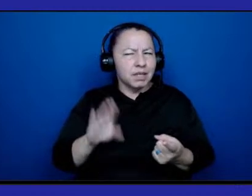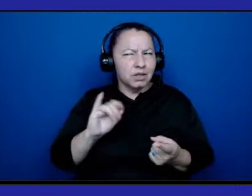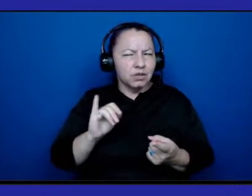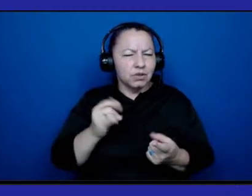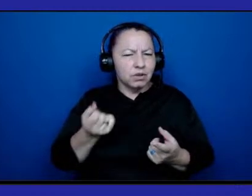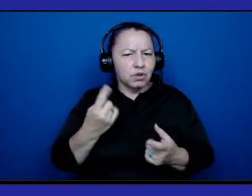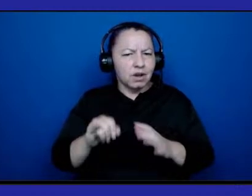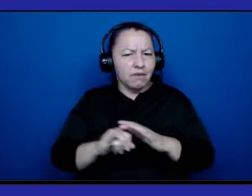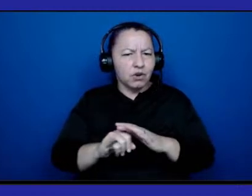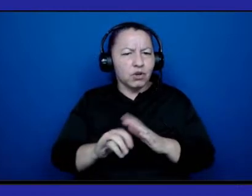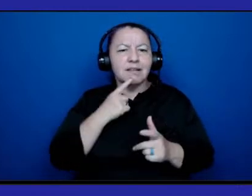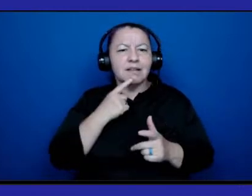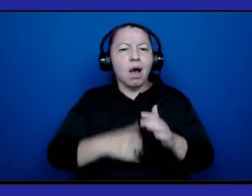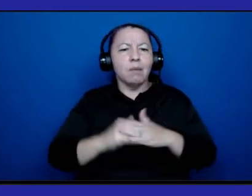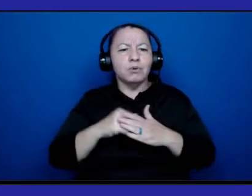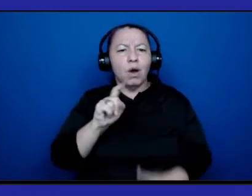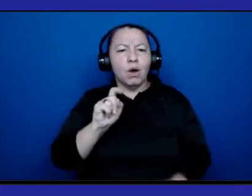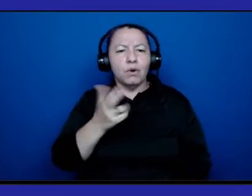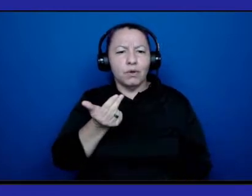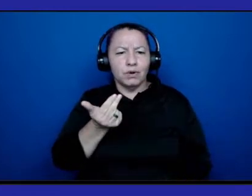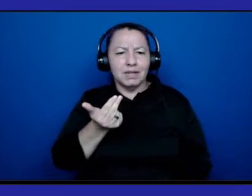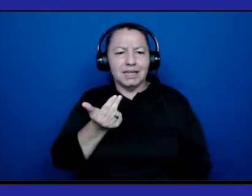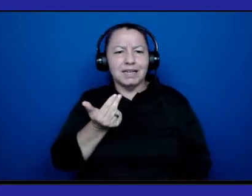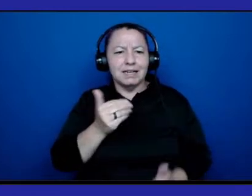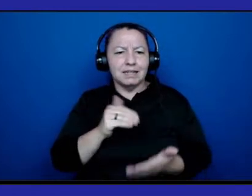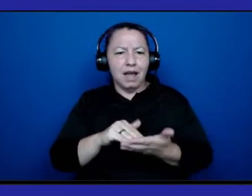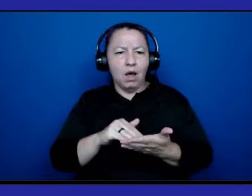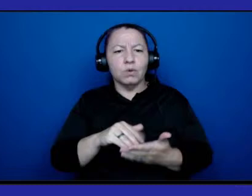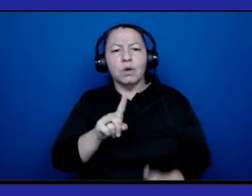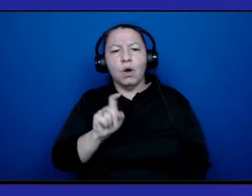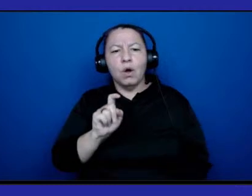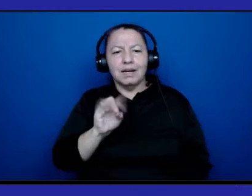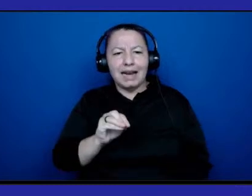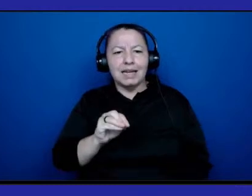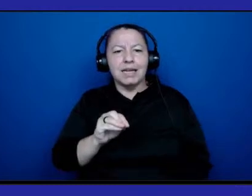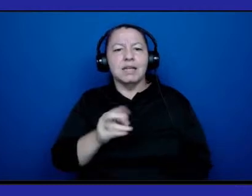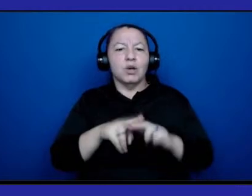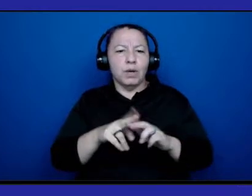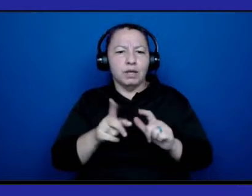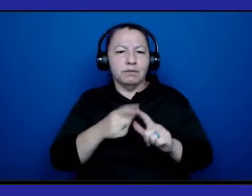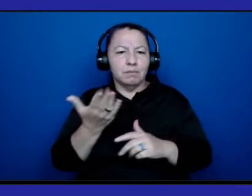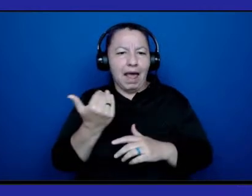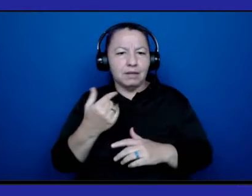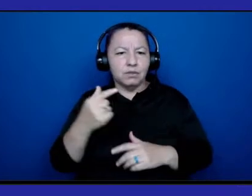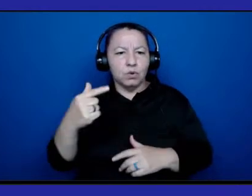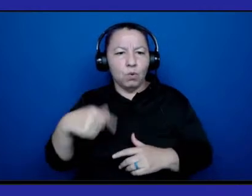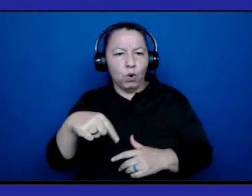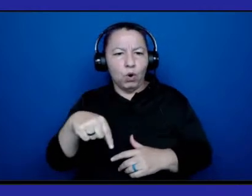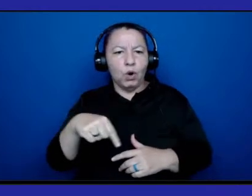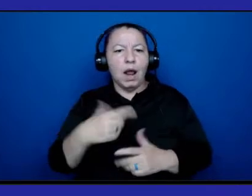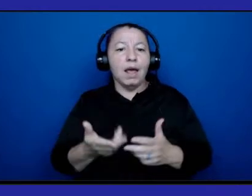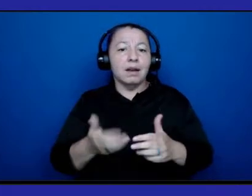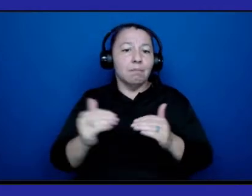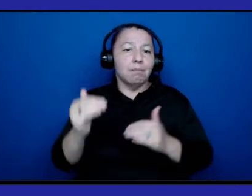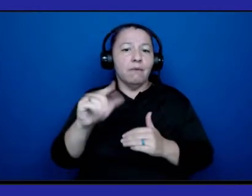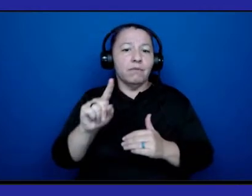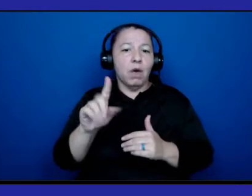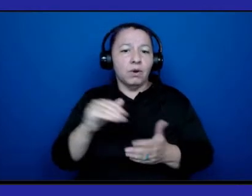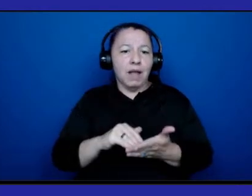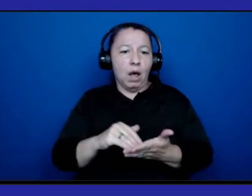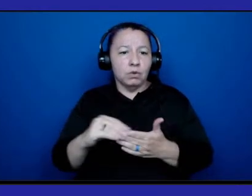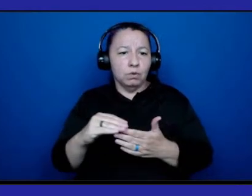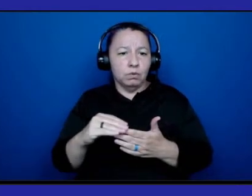113,180. It's 3,000 increase from last quarter and above the 100,000 target there. Unique primary